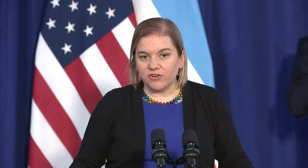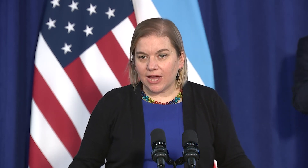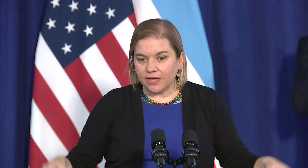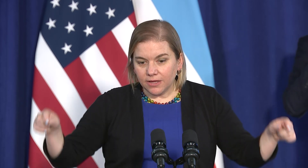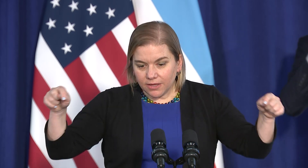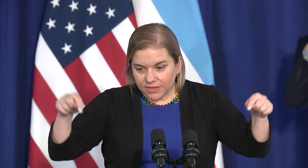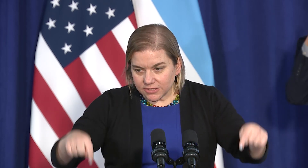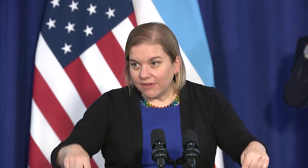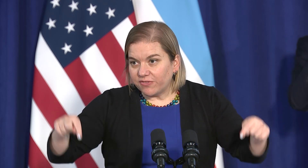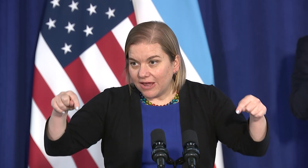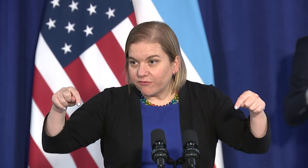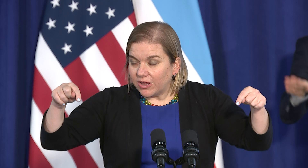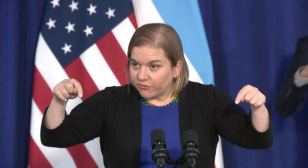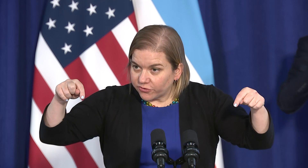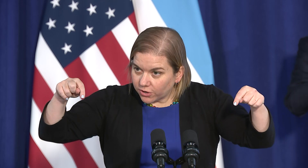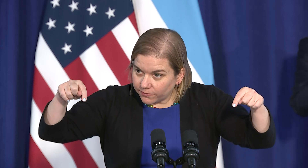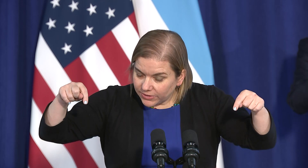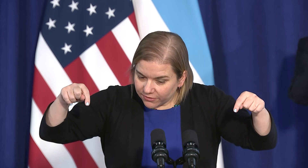because if not, if